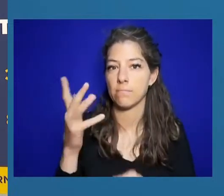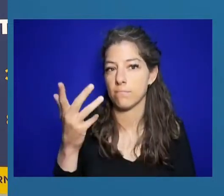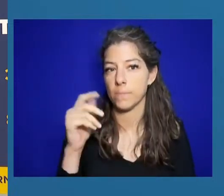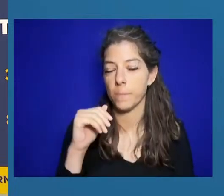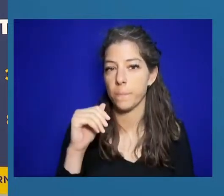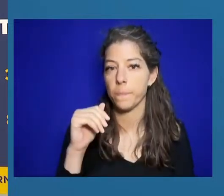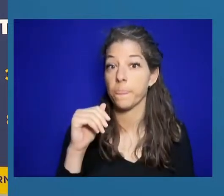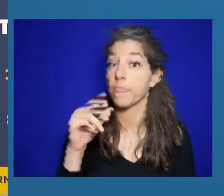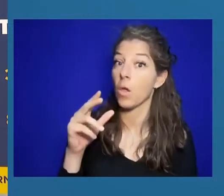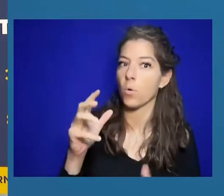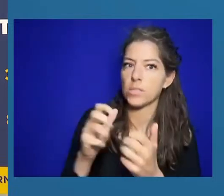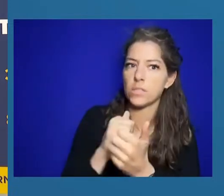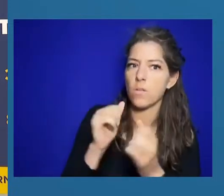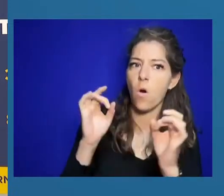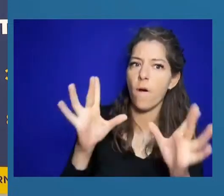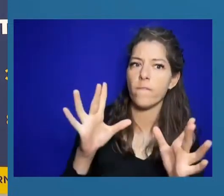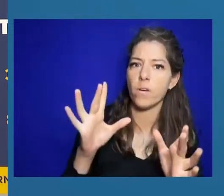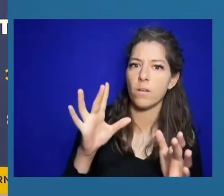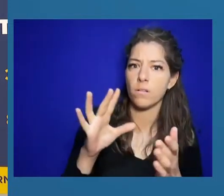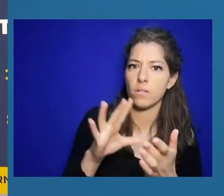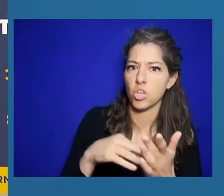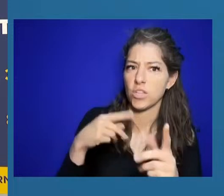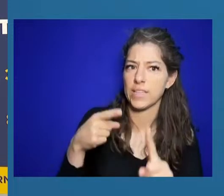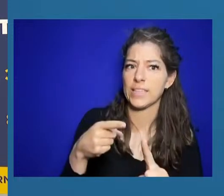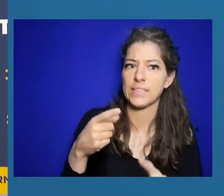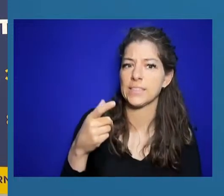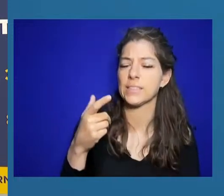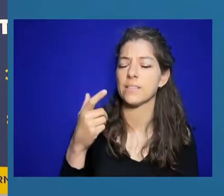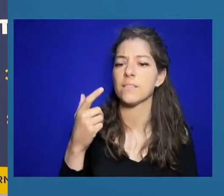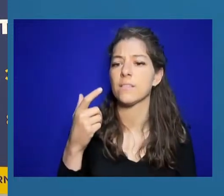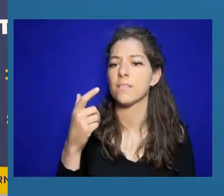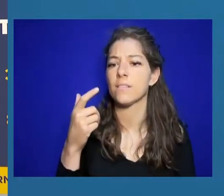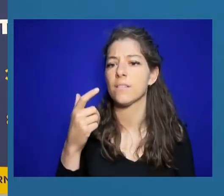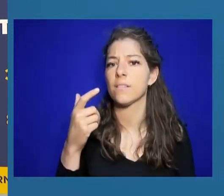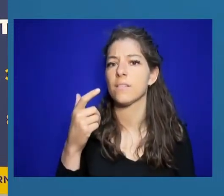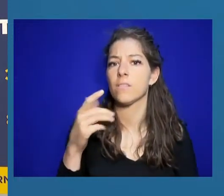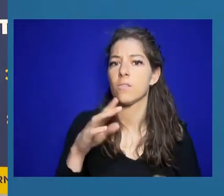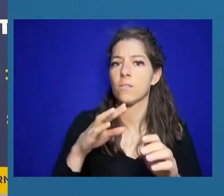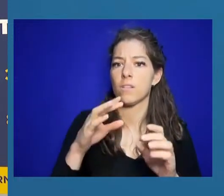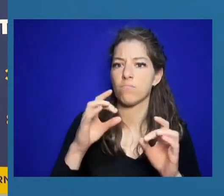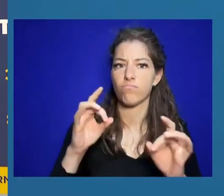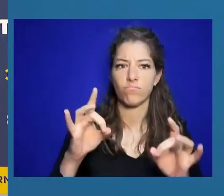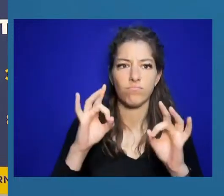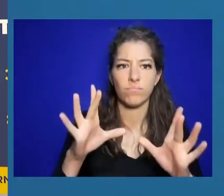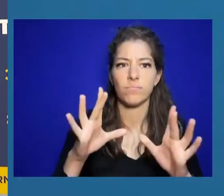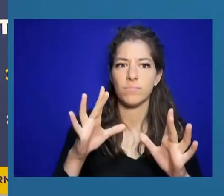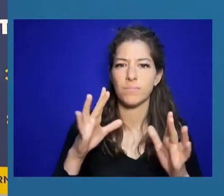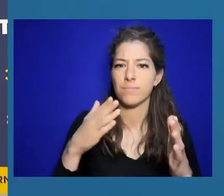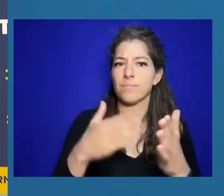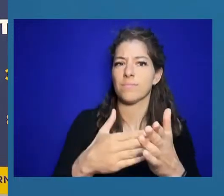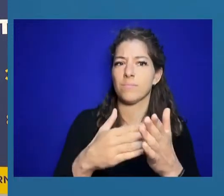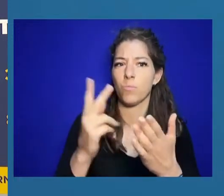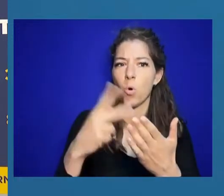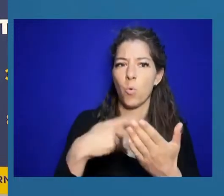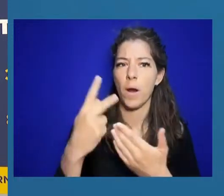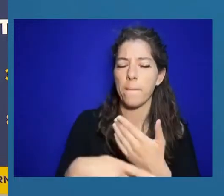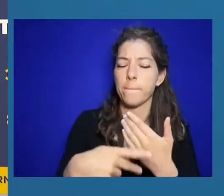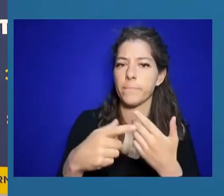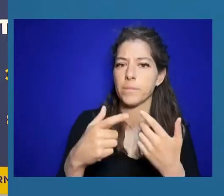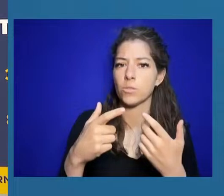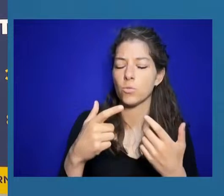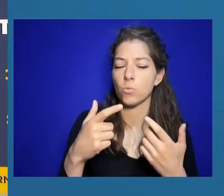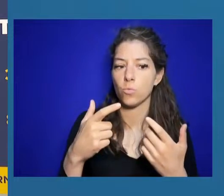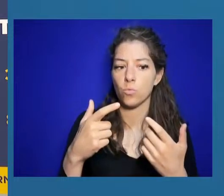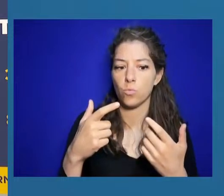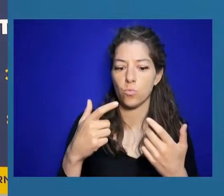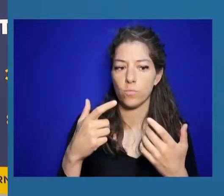it's devastating. When we learned this, the open hostility toward programs to